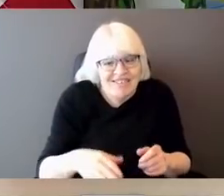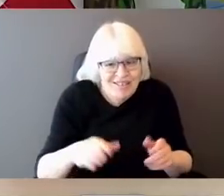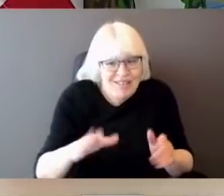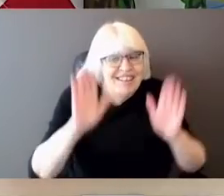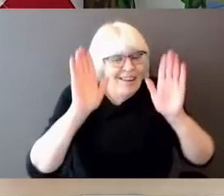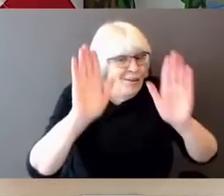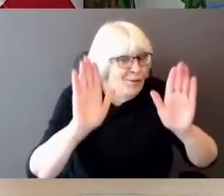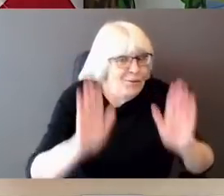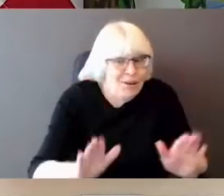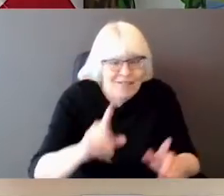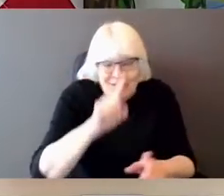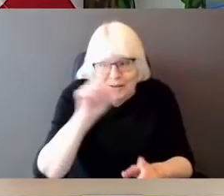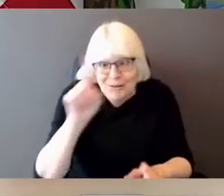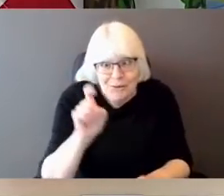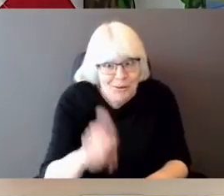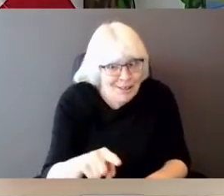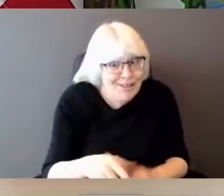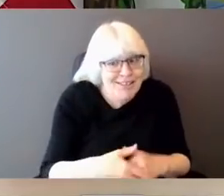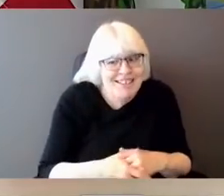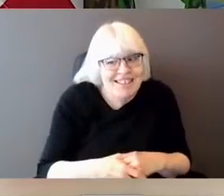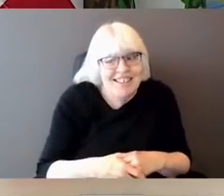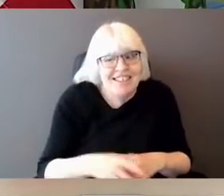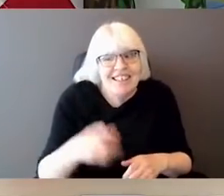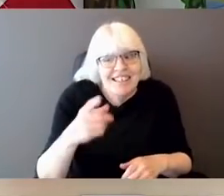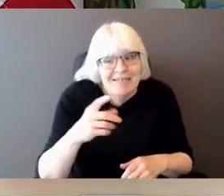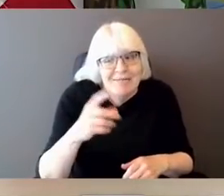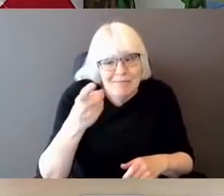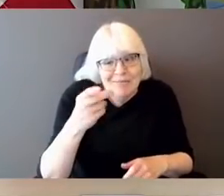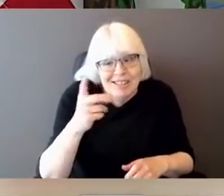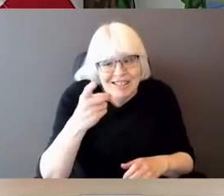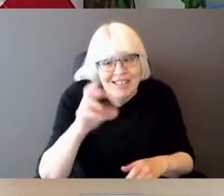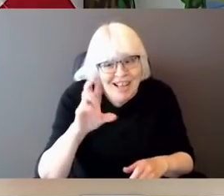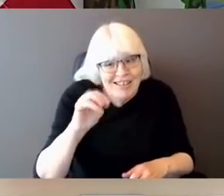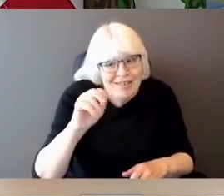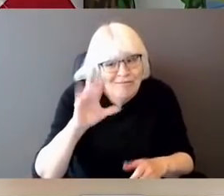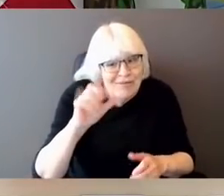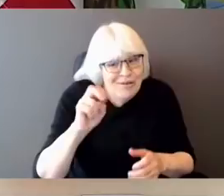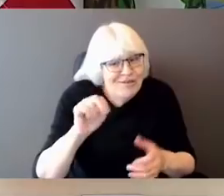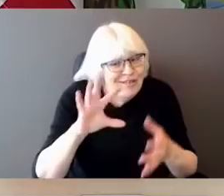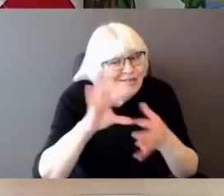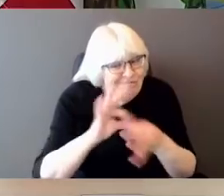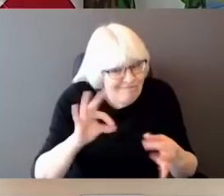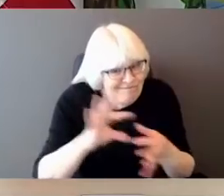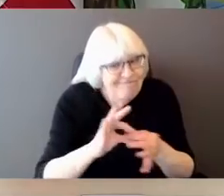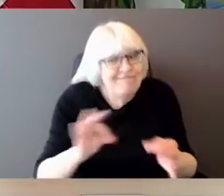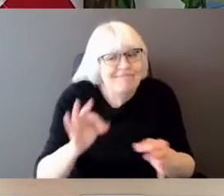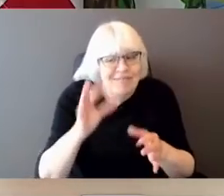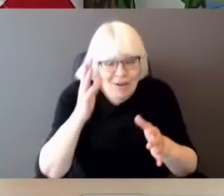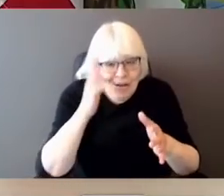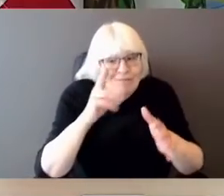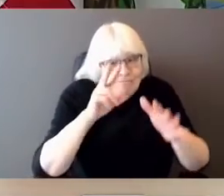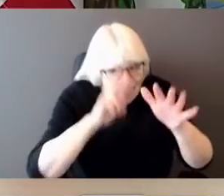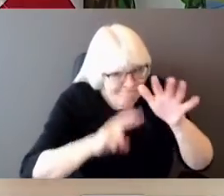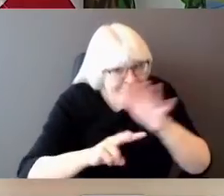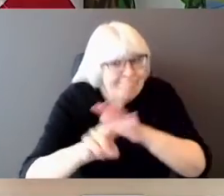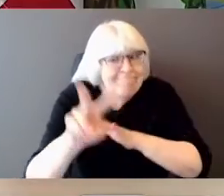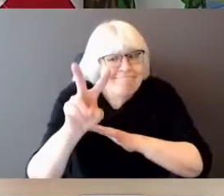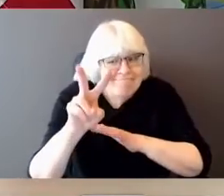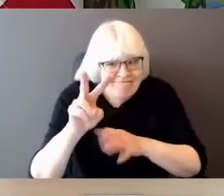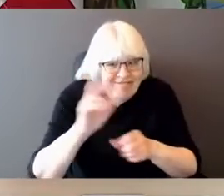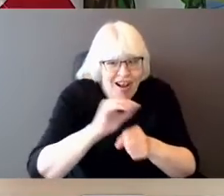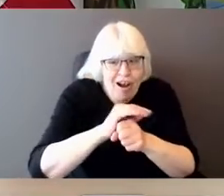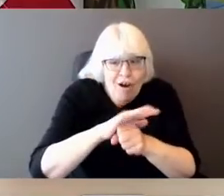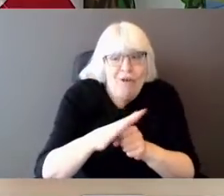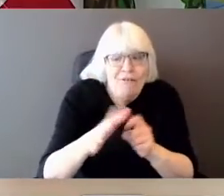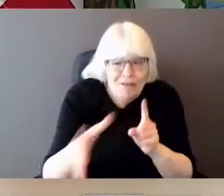seeing an increase in cases as we open up. Some key indicators to continue to monitor is certainly our rates